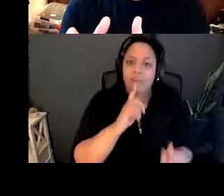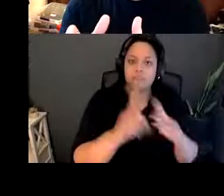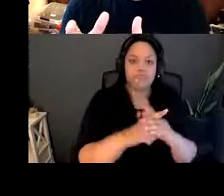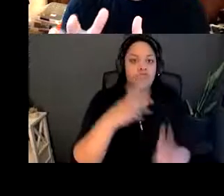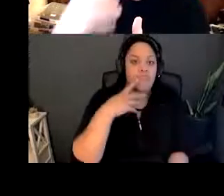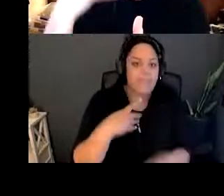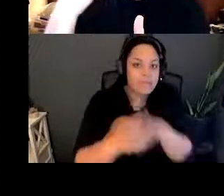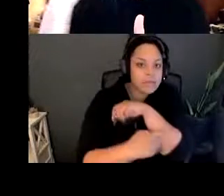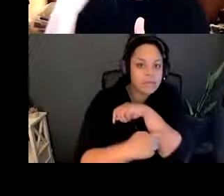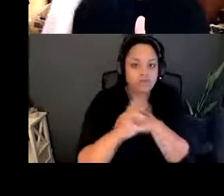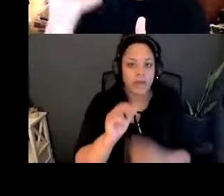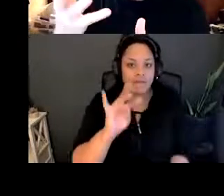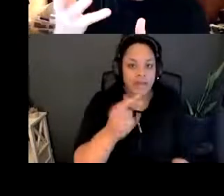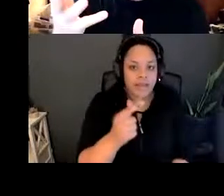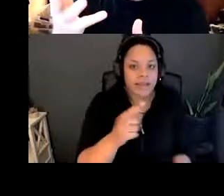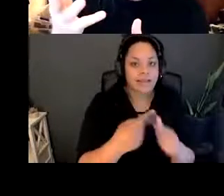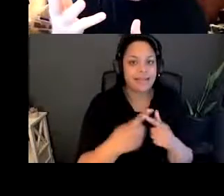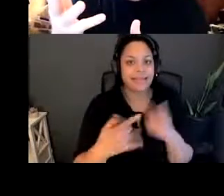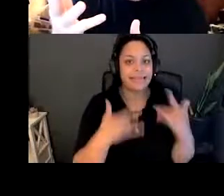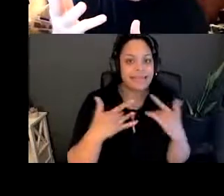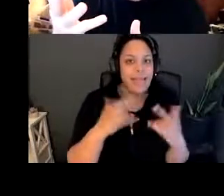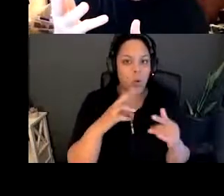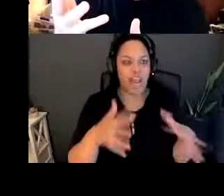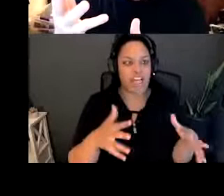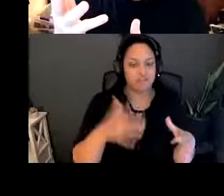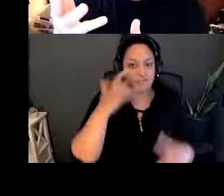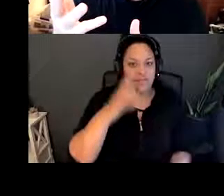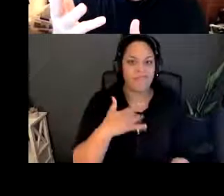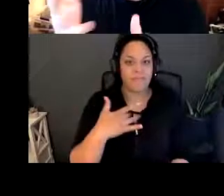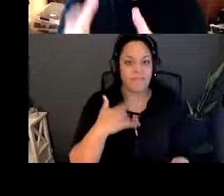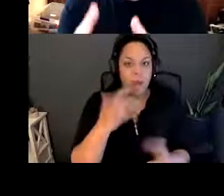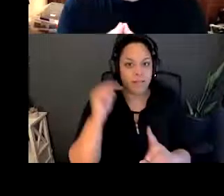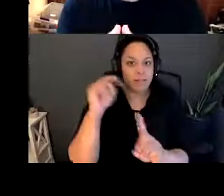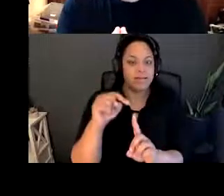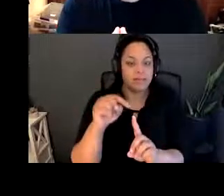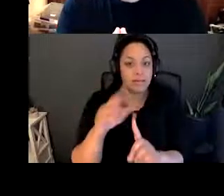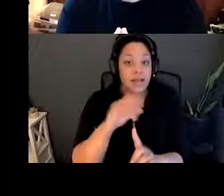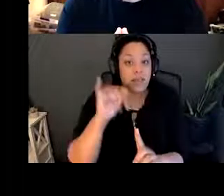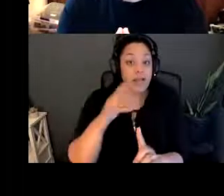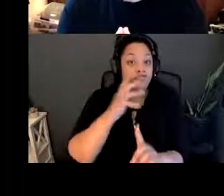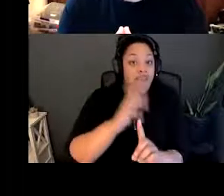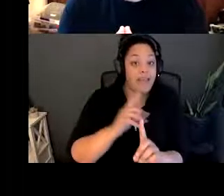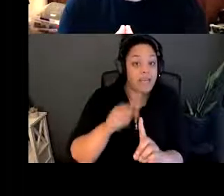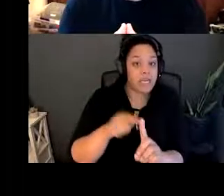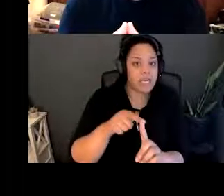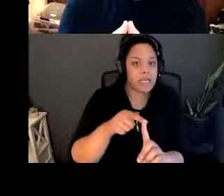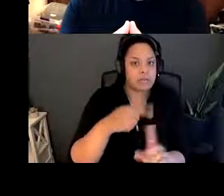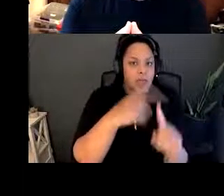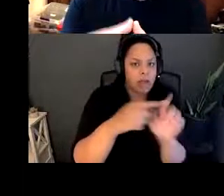and then they get excited or anxious about that craving. And the craving itself is neither good nor bad.